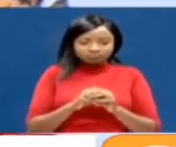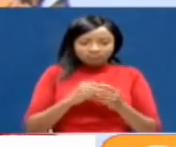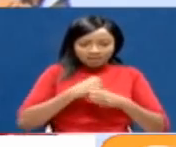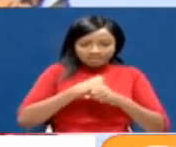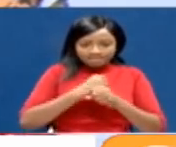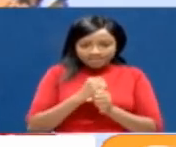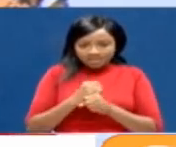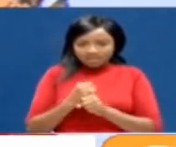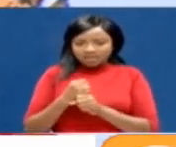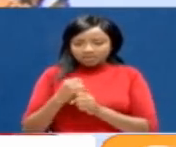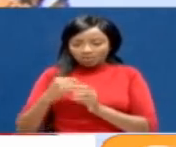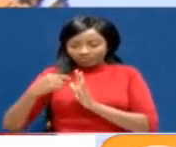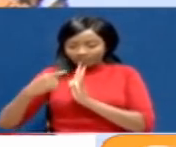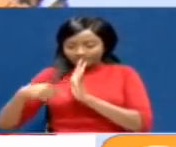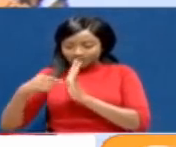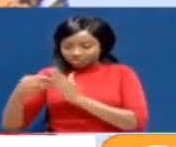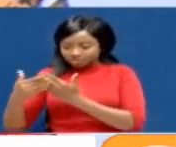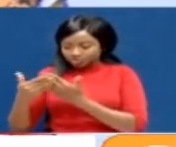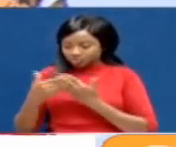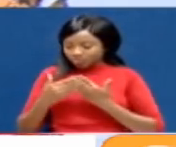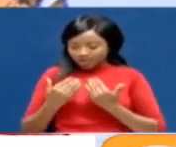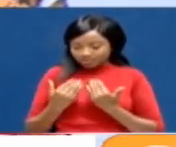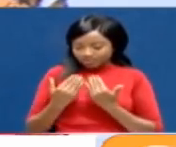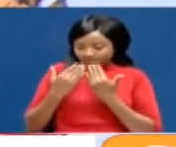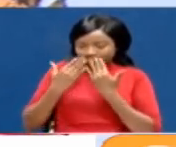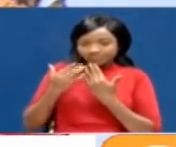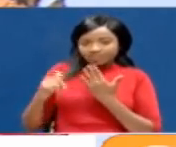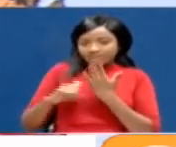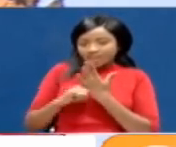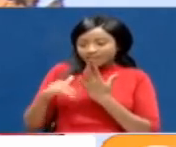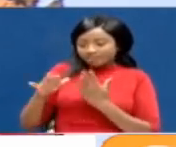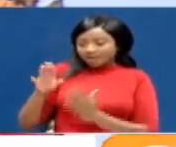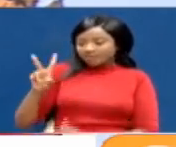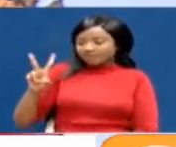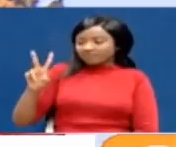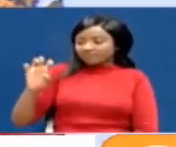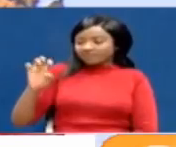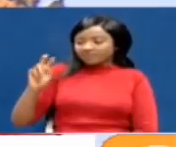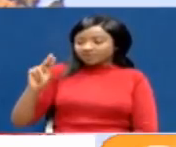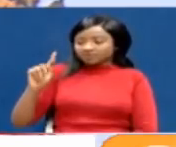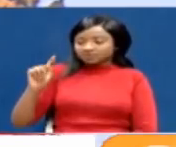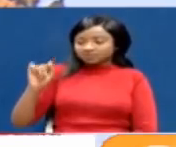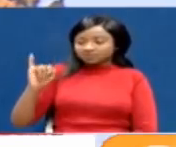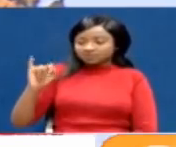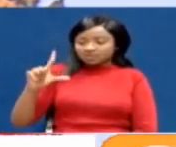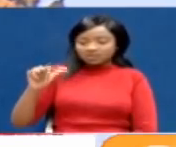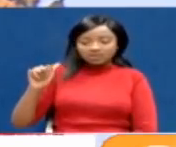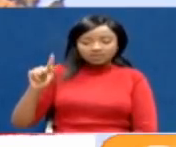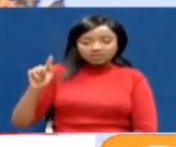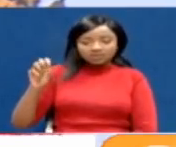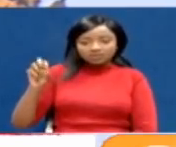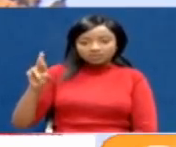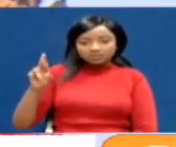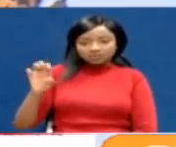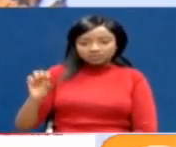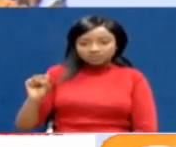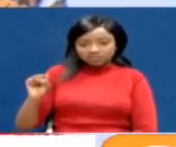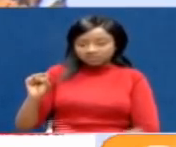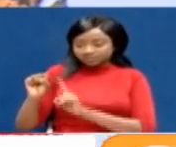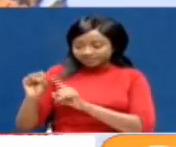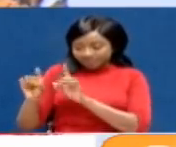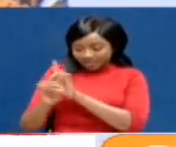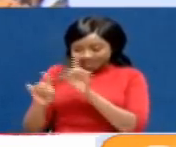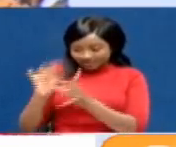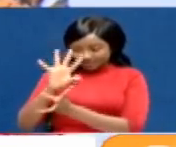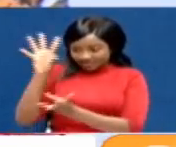of ventilators in Kenya. This morning, all these samples were presented to the National